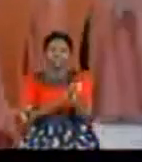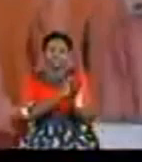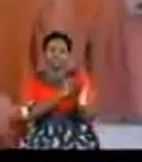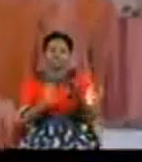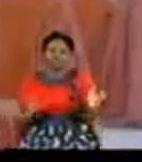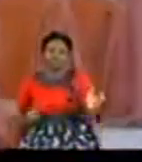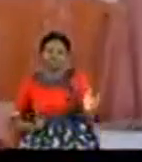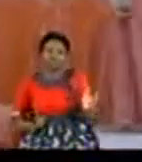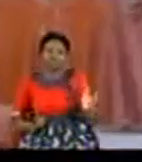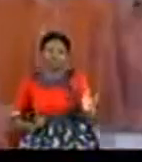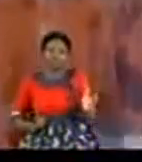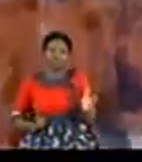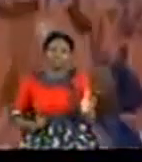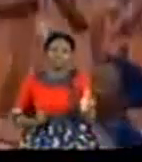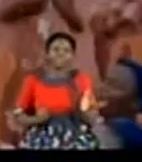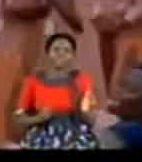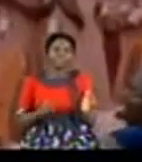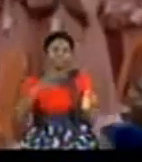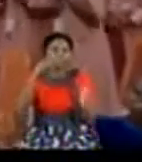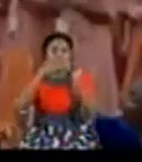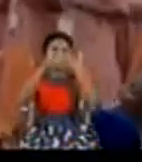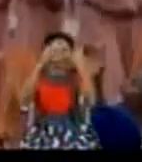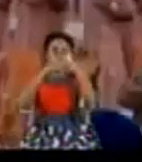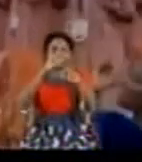you father